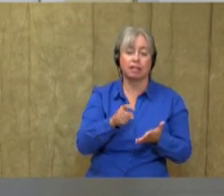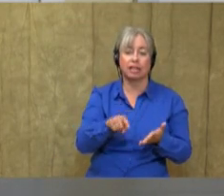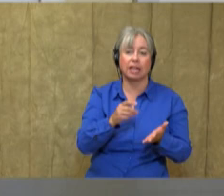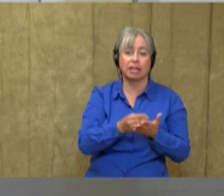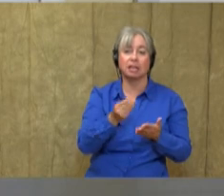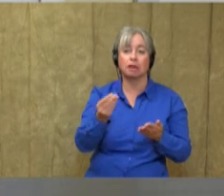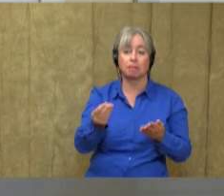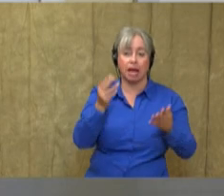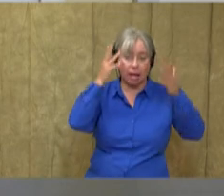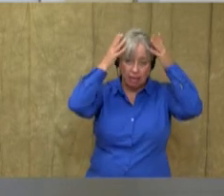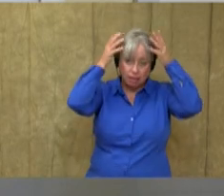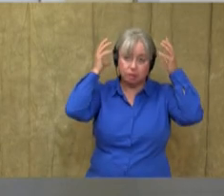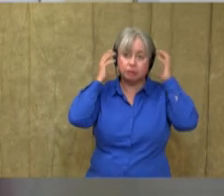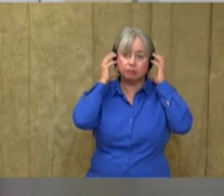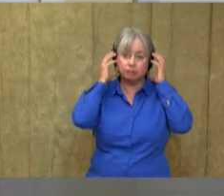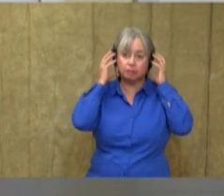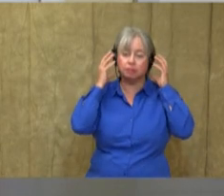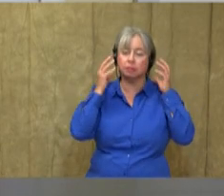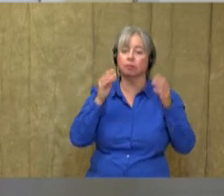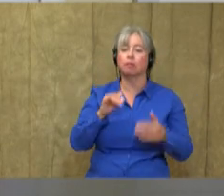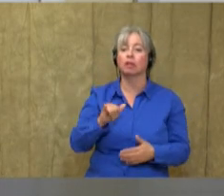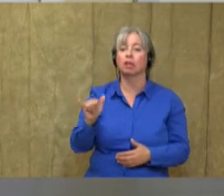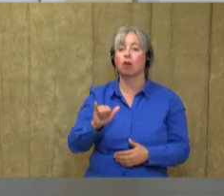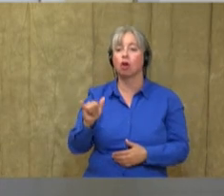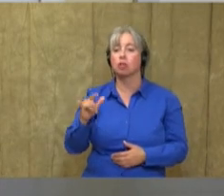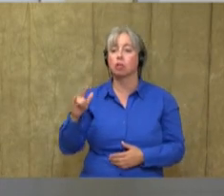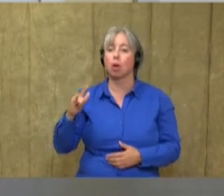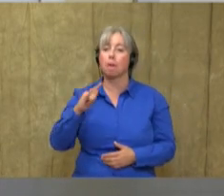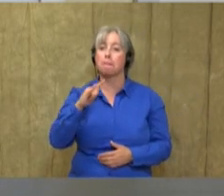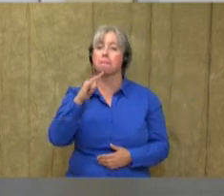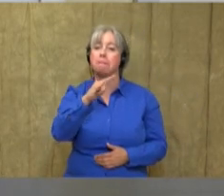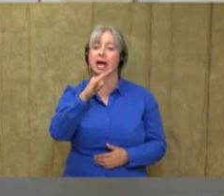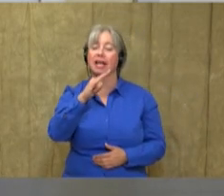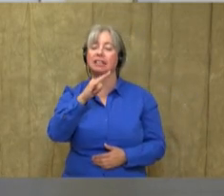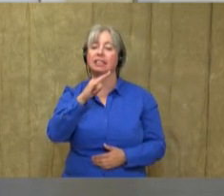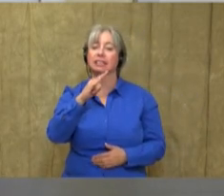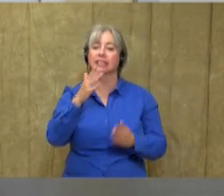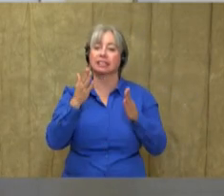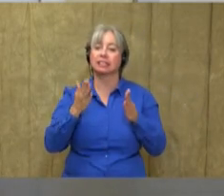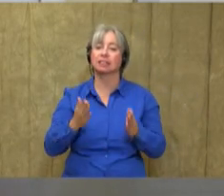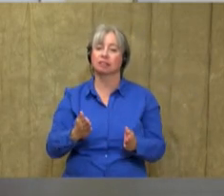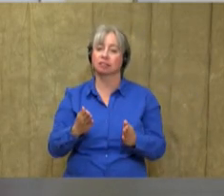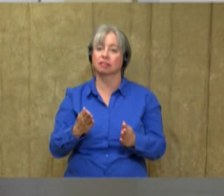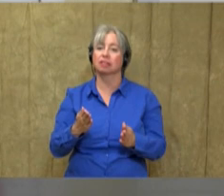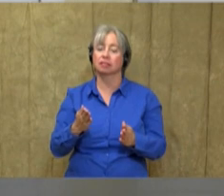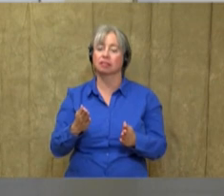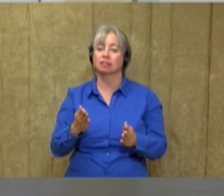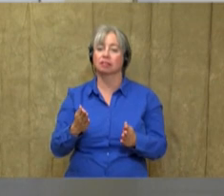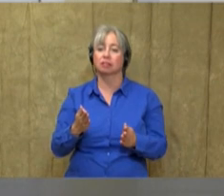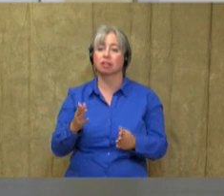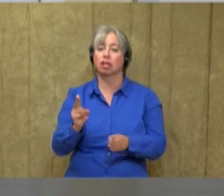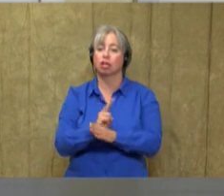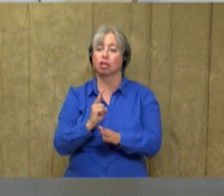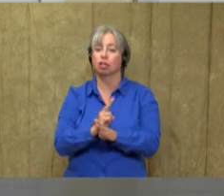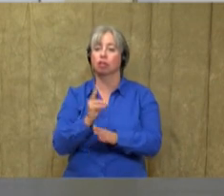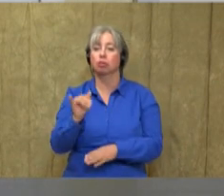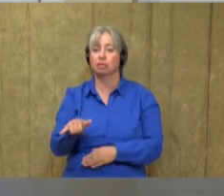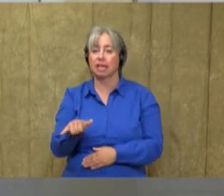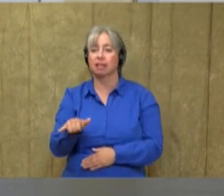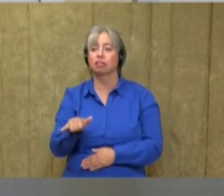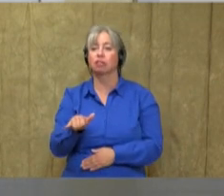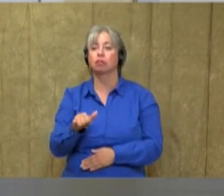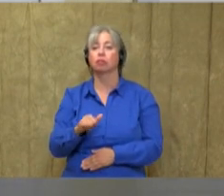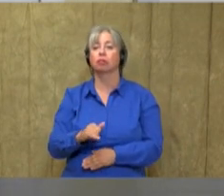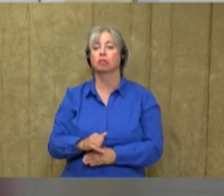headsets. Pilots also use headsets to be able to cancel out the engine noise so that